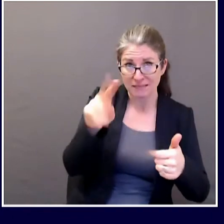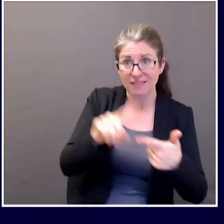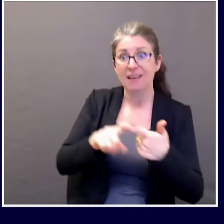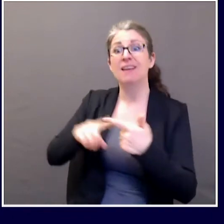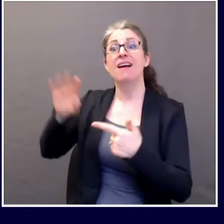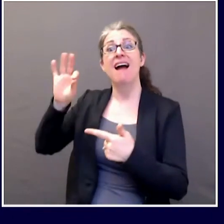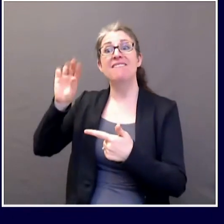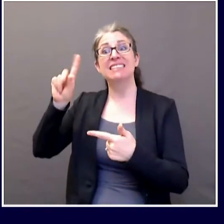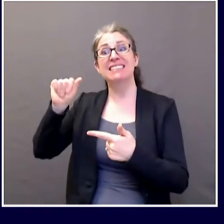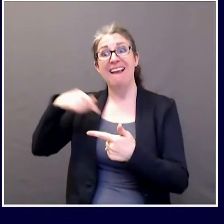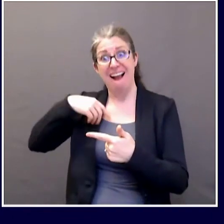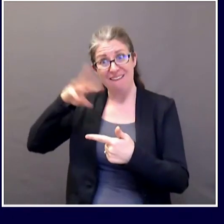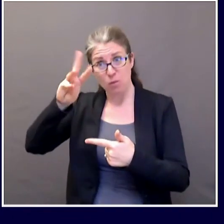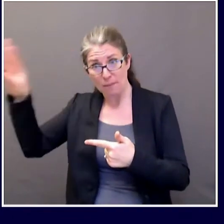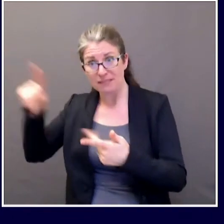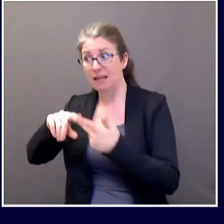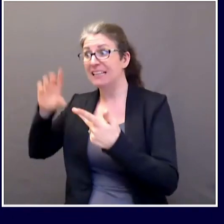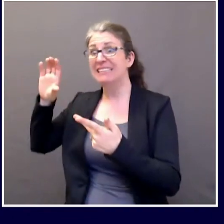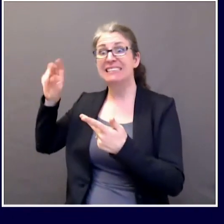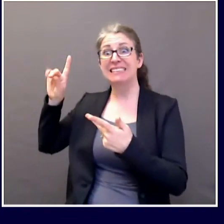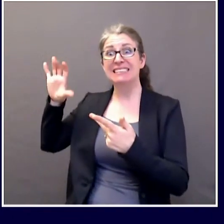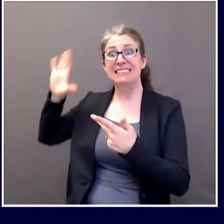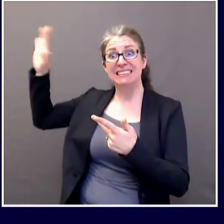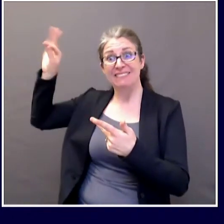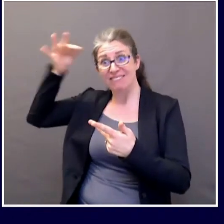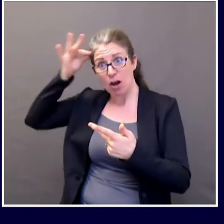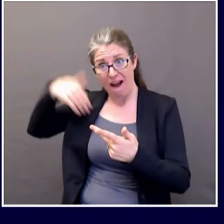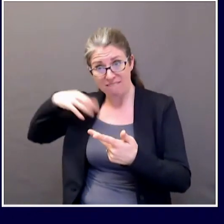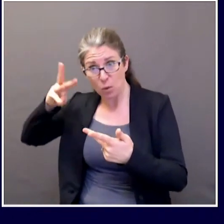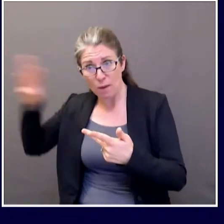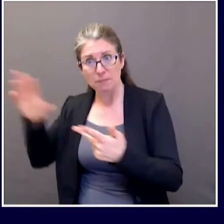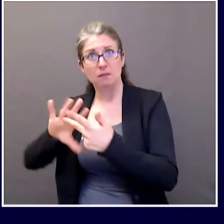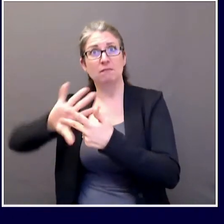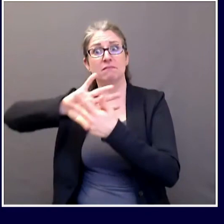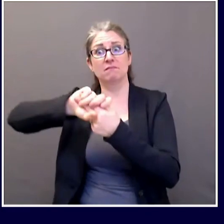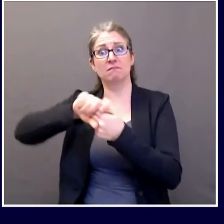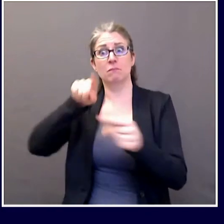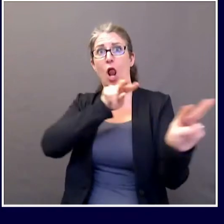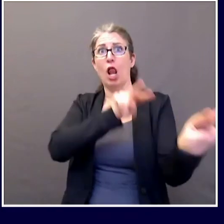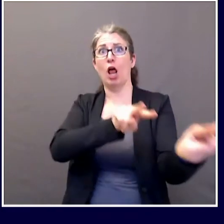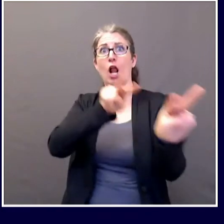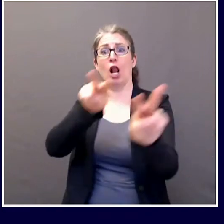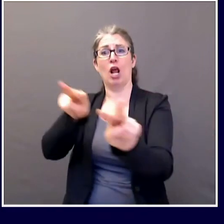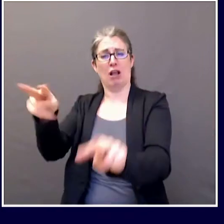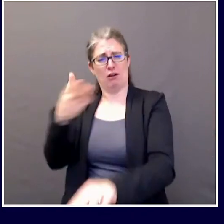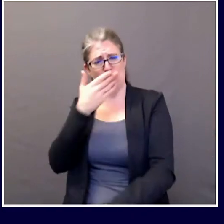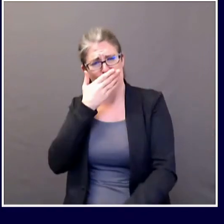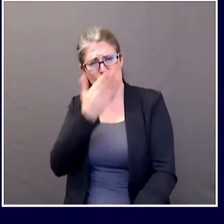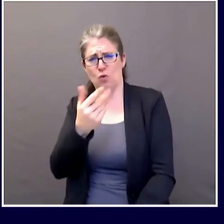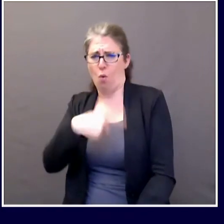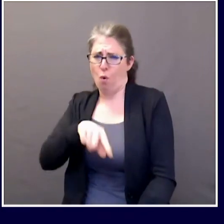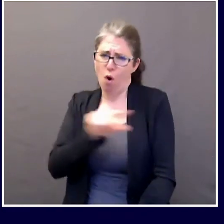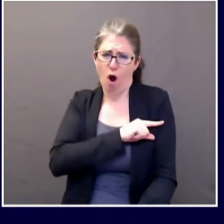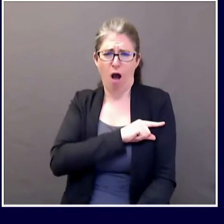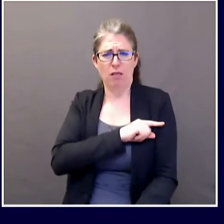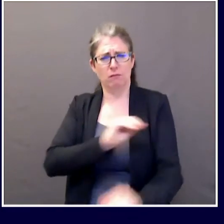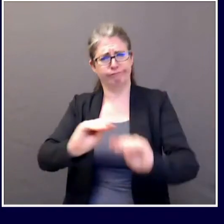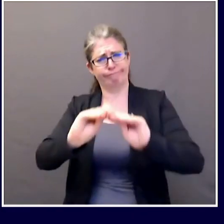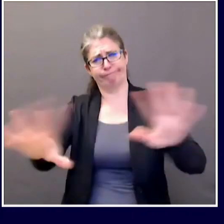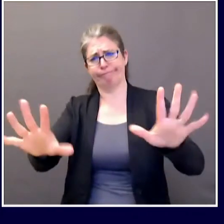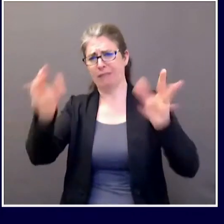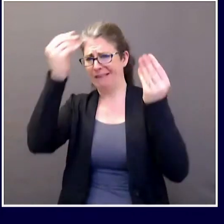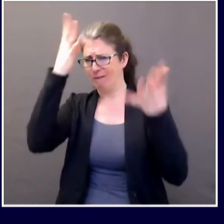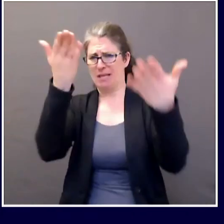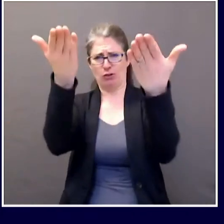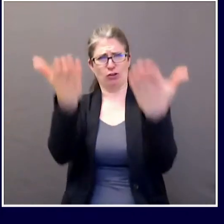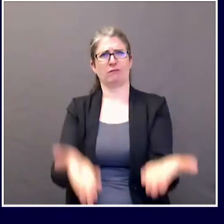website. That's where I would start for questions around vaccines. All of those places have FAQs with the most